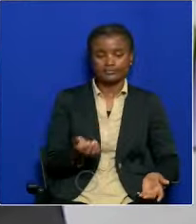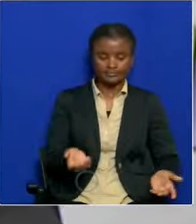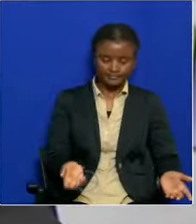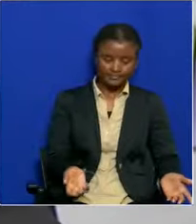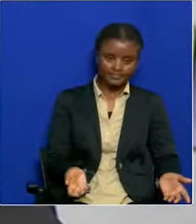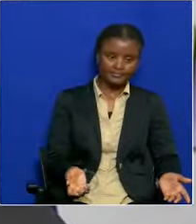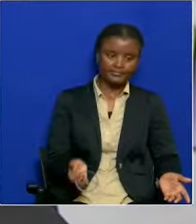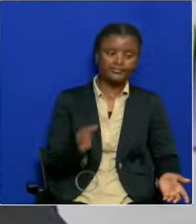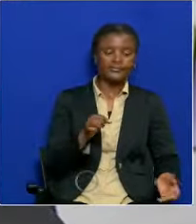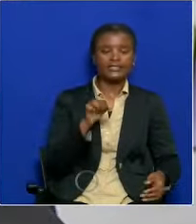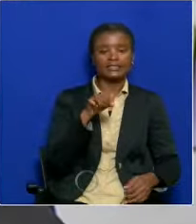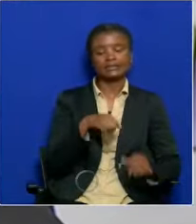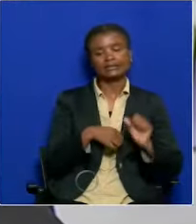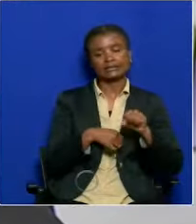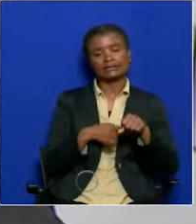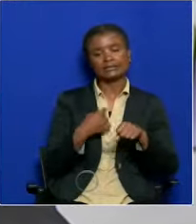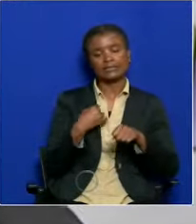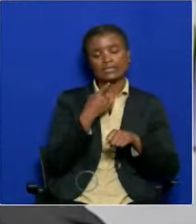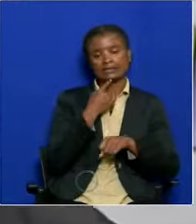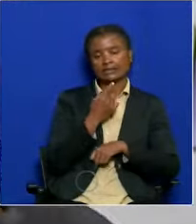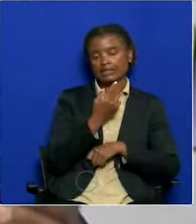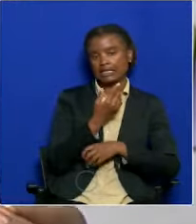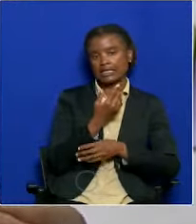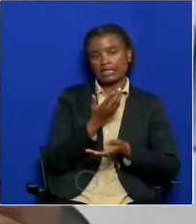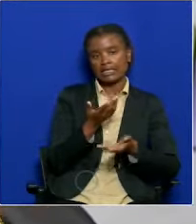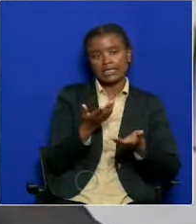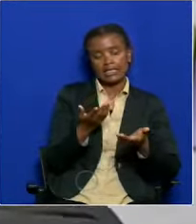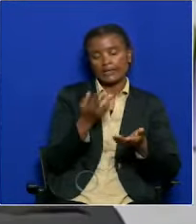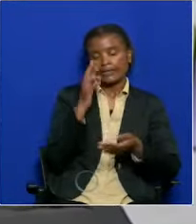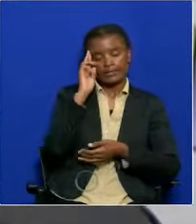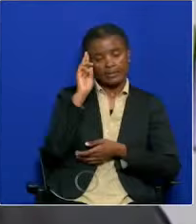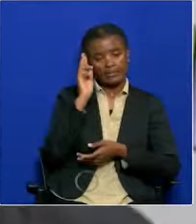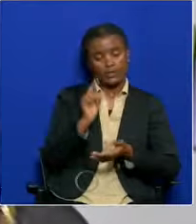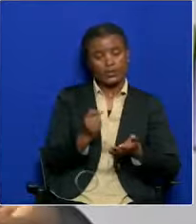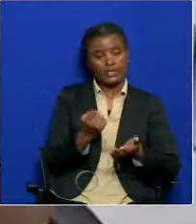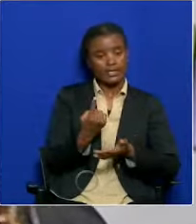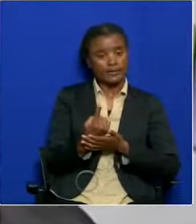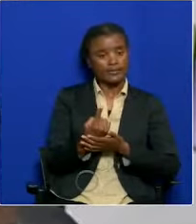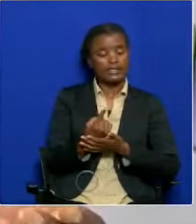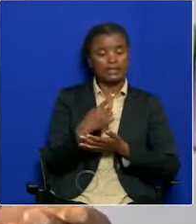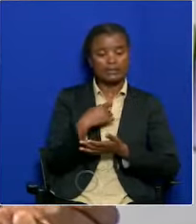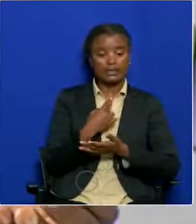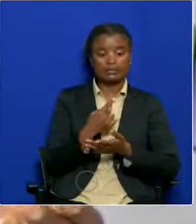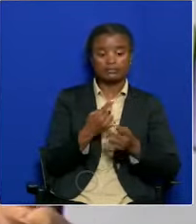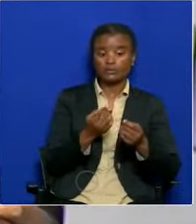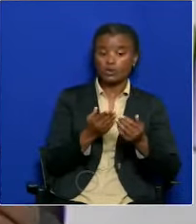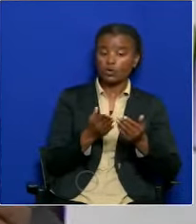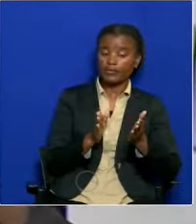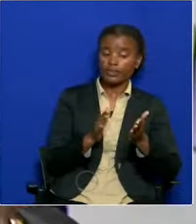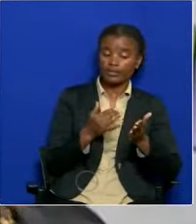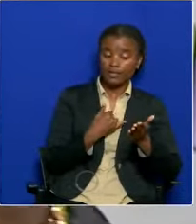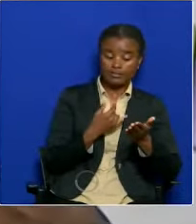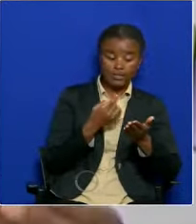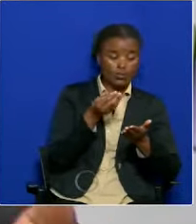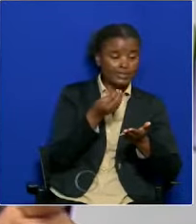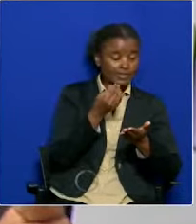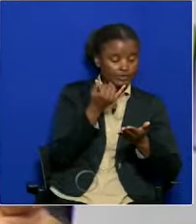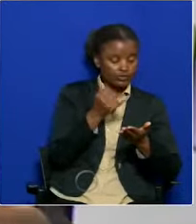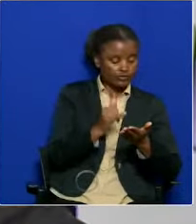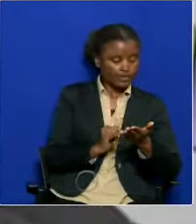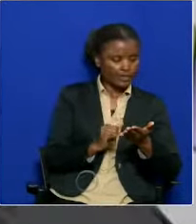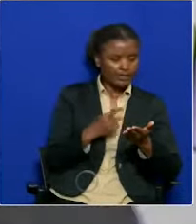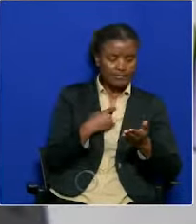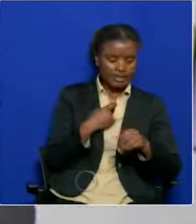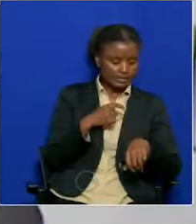can't remember what happened. Was he opening to check the WhatsApp and what? I don't run time, but that is what